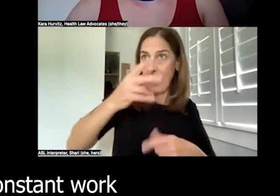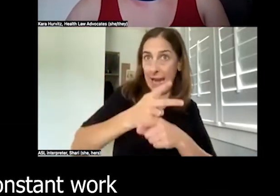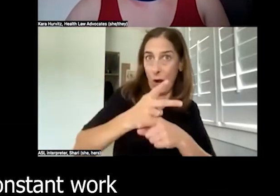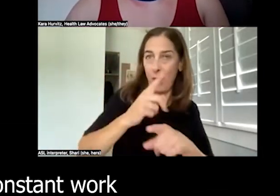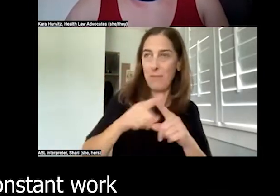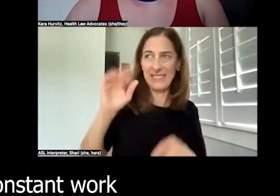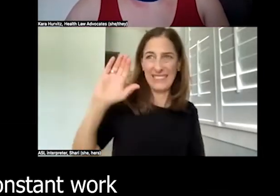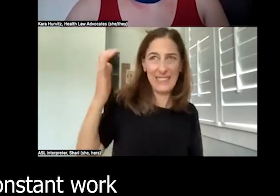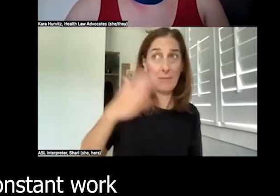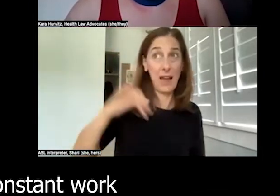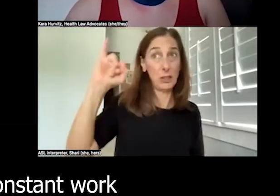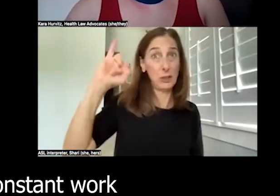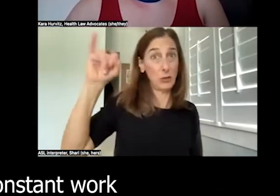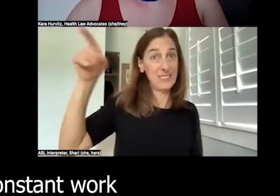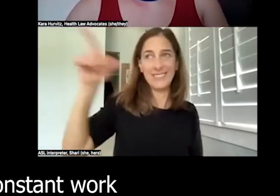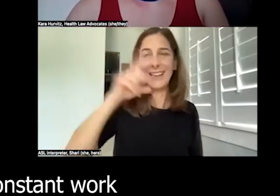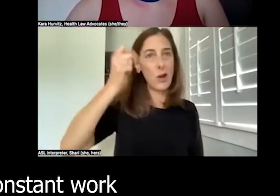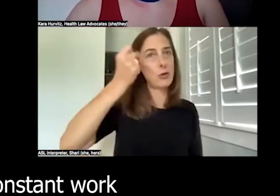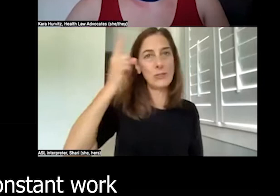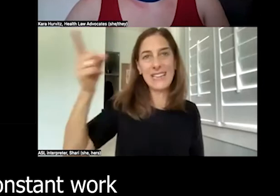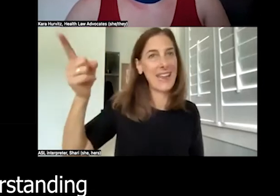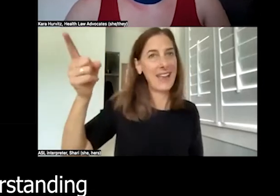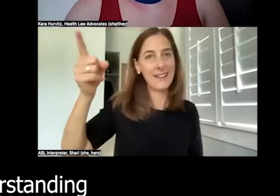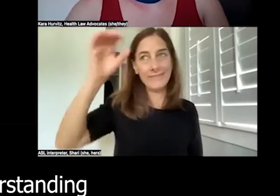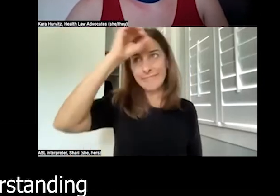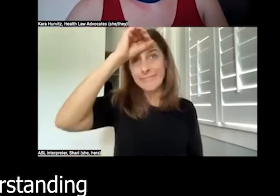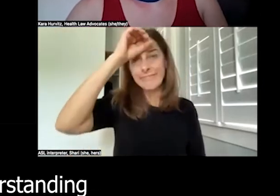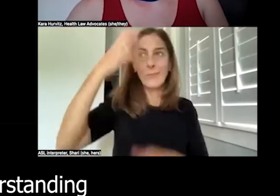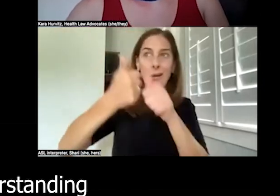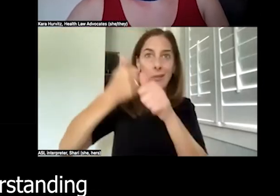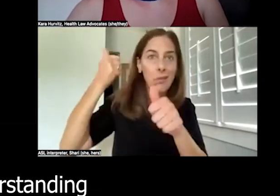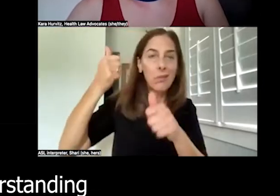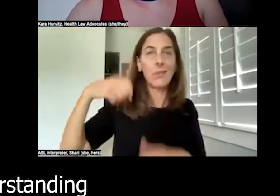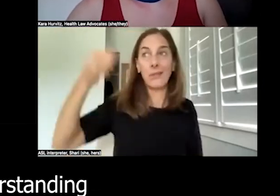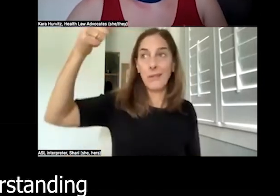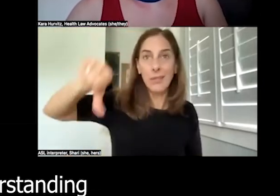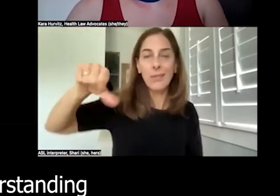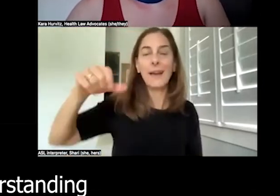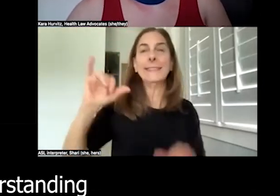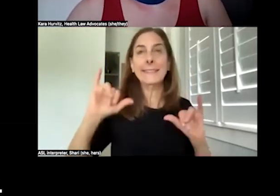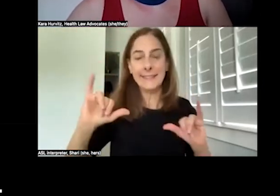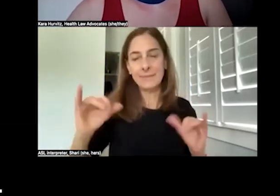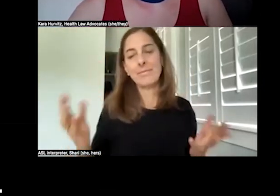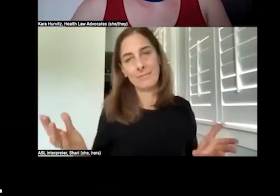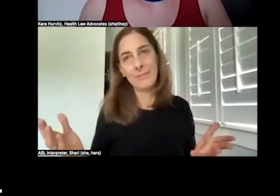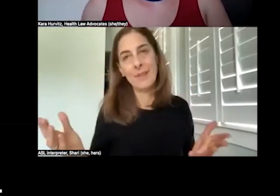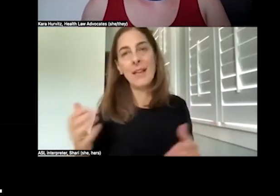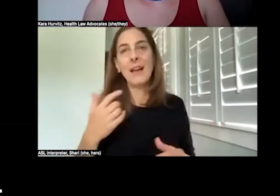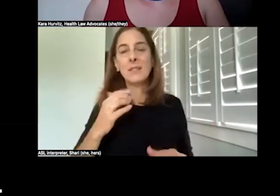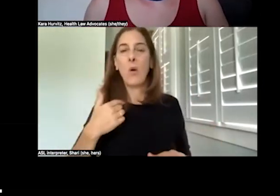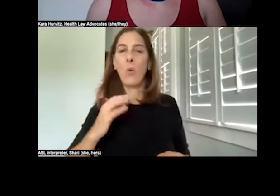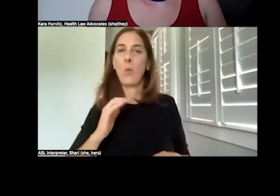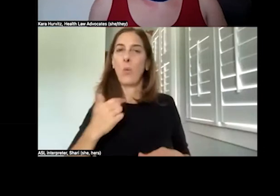but that is an area of sort of constant work within this field as our understanding of the field